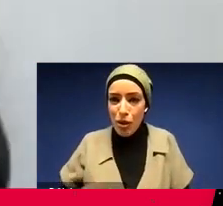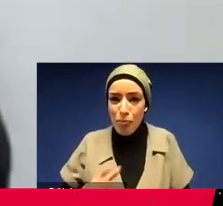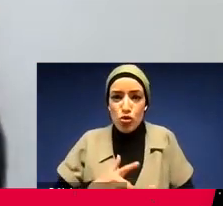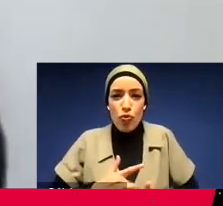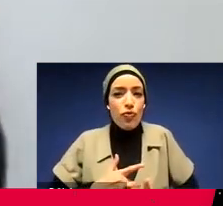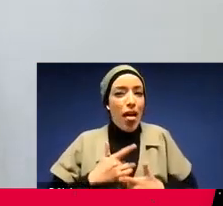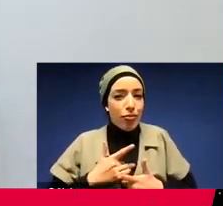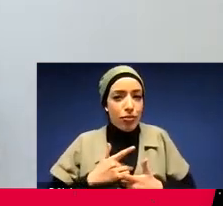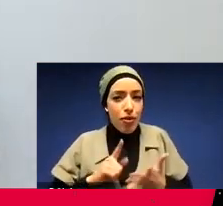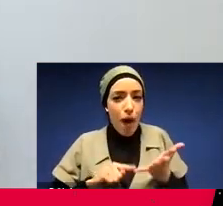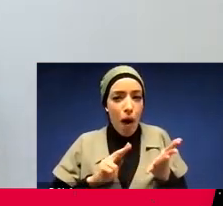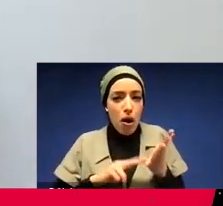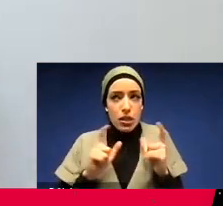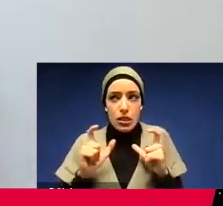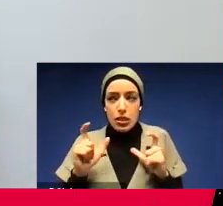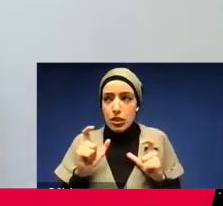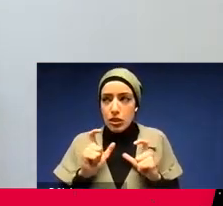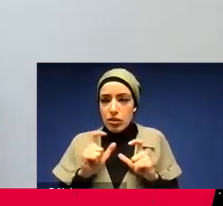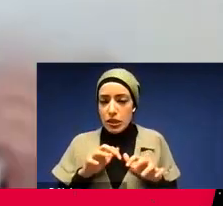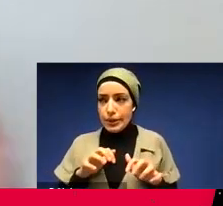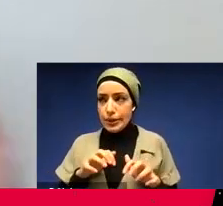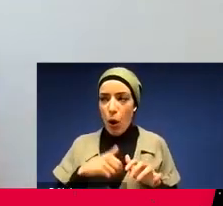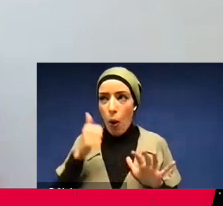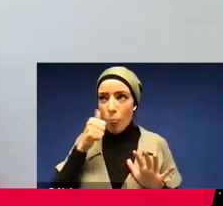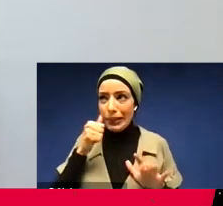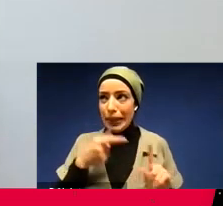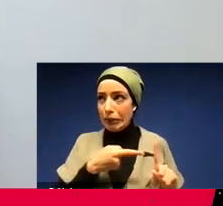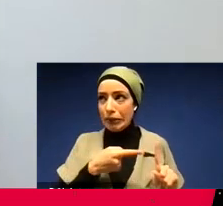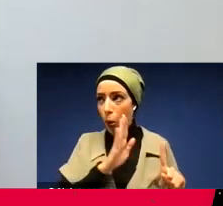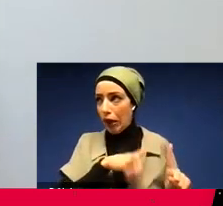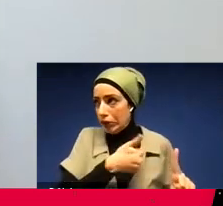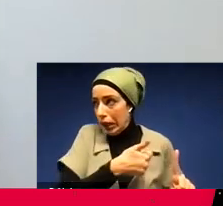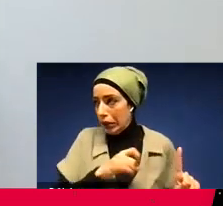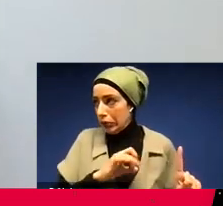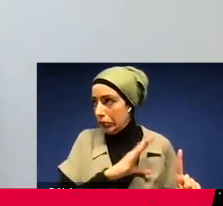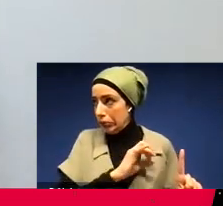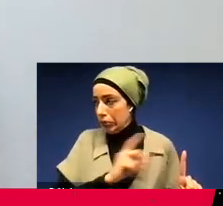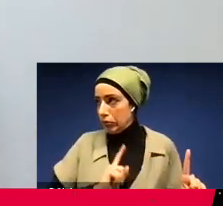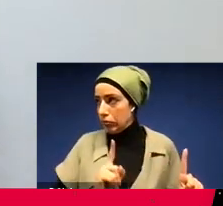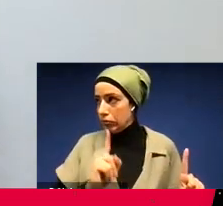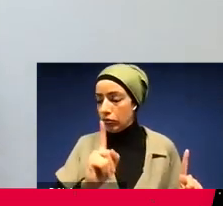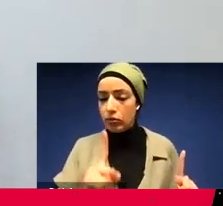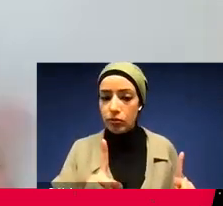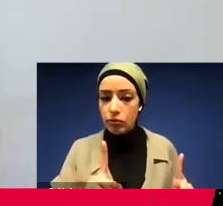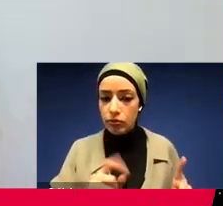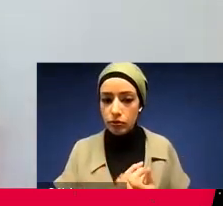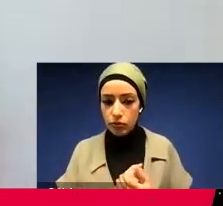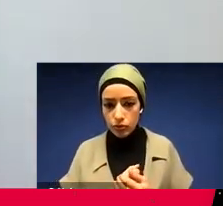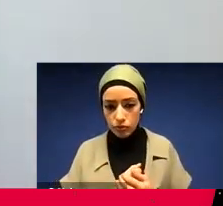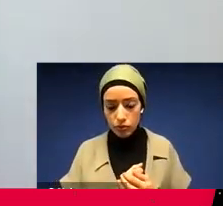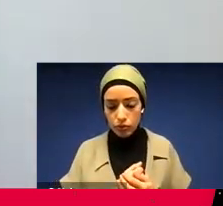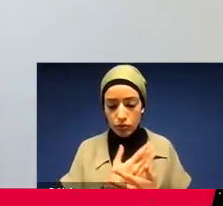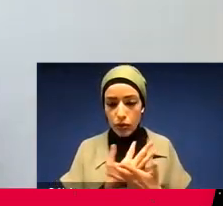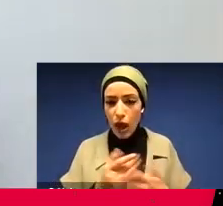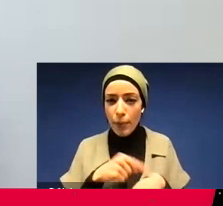uncomfortable that it was better to turn away than to actually do something. How many times have you